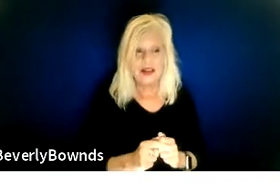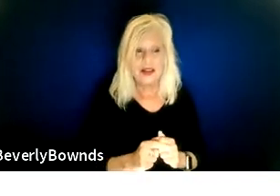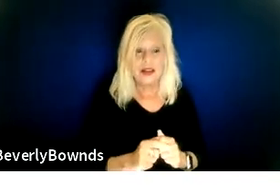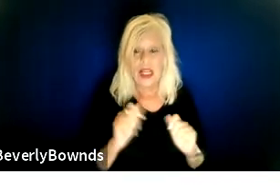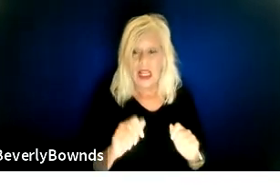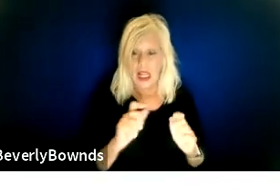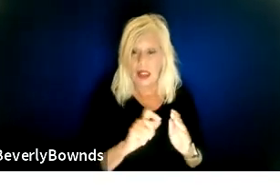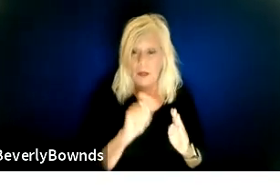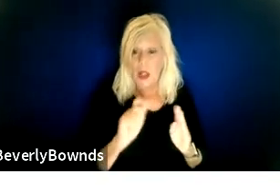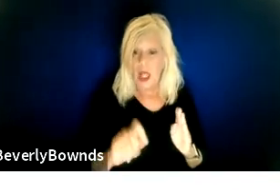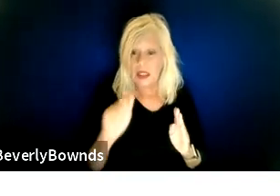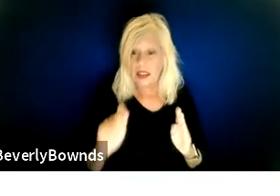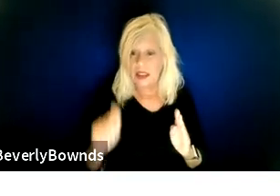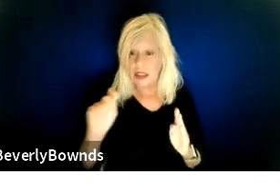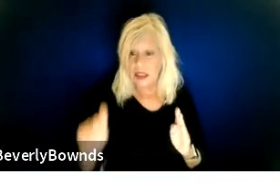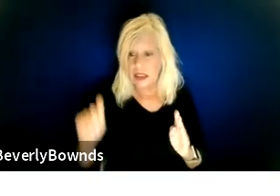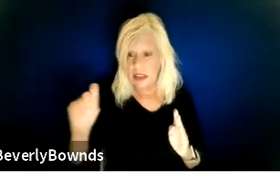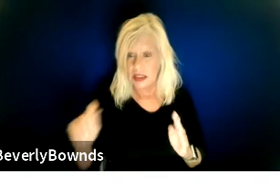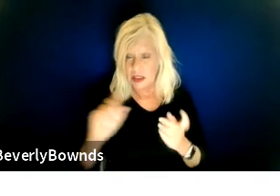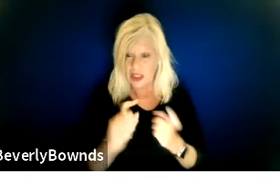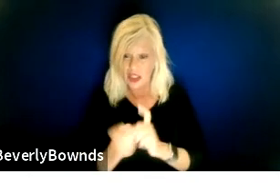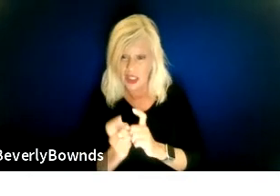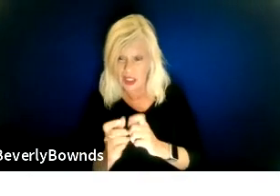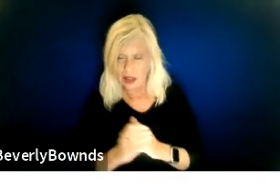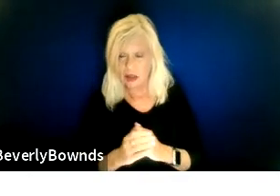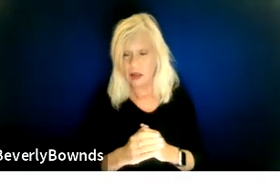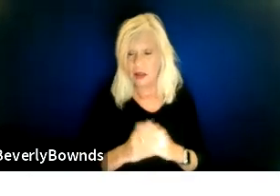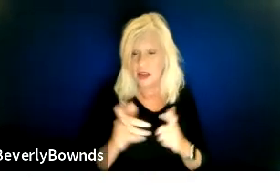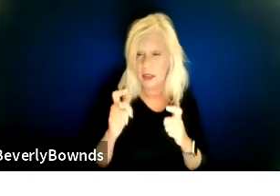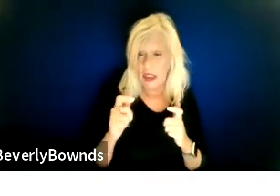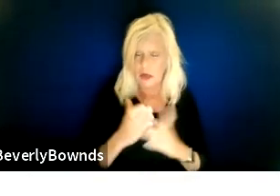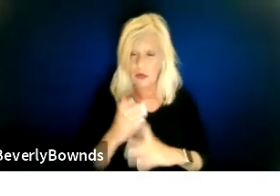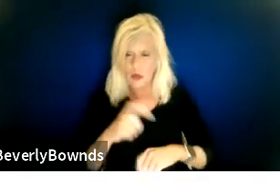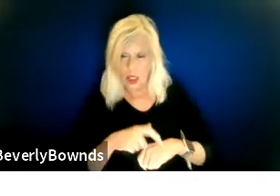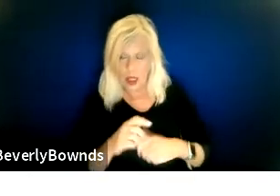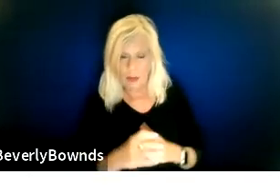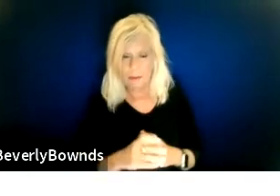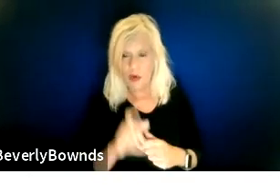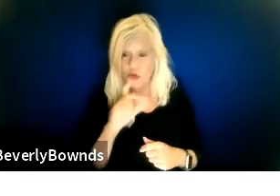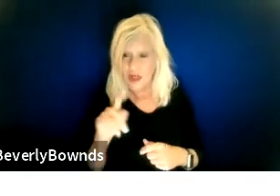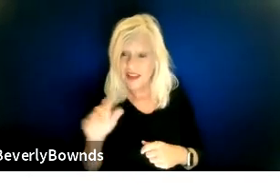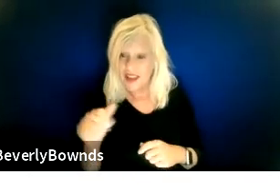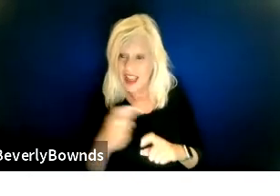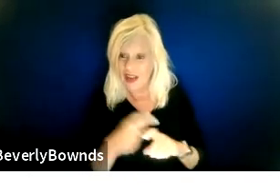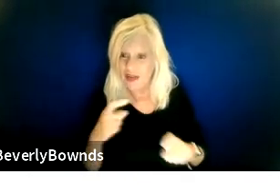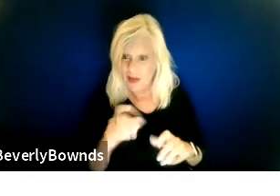plot the change in velocity over time, which you're seeing real data coming off of the Avid system. And the blue